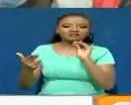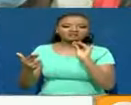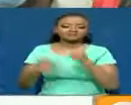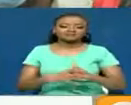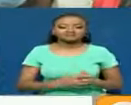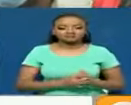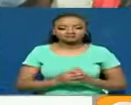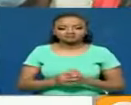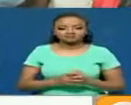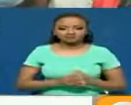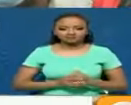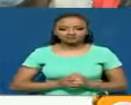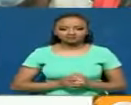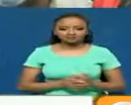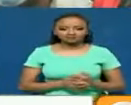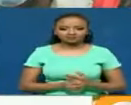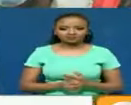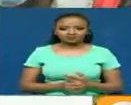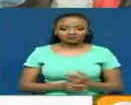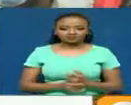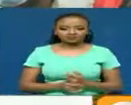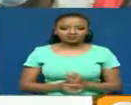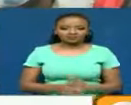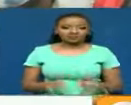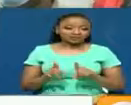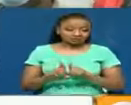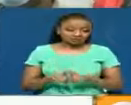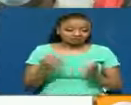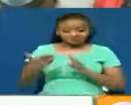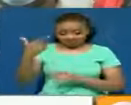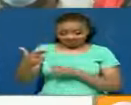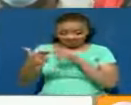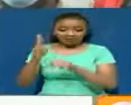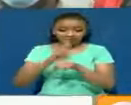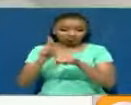shotgun, but we have it. It could have been used to terrorize people in this